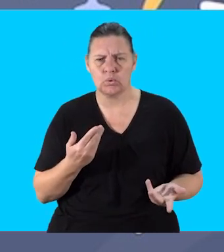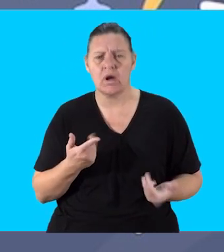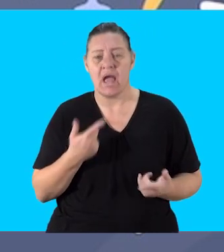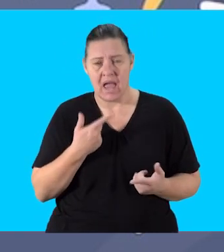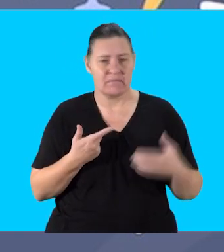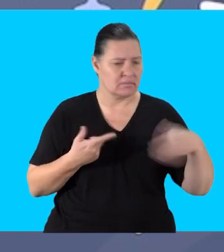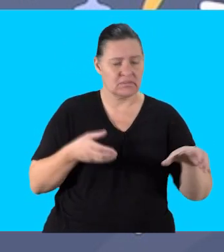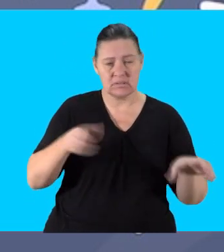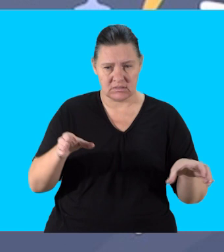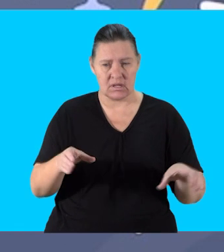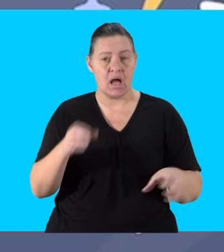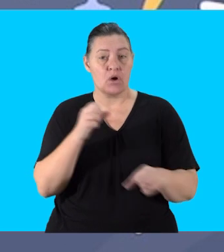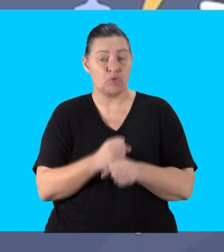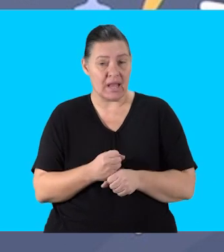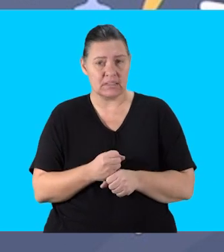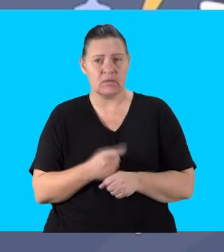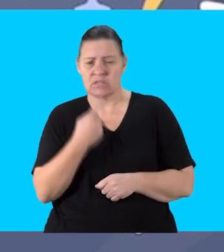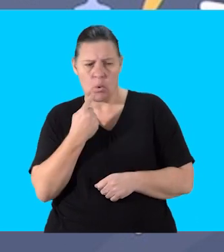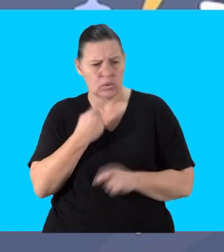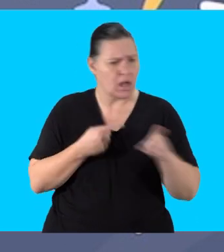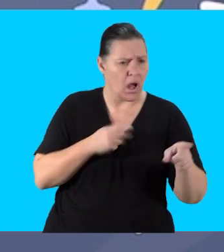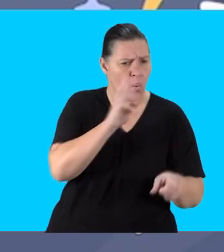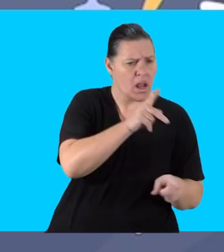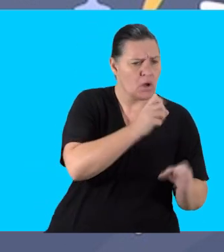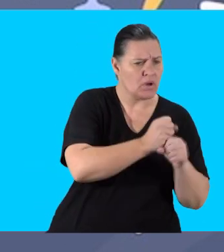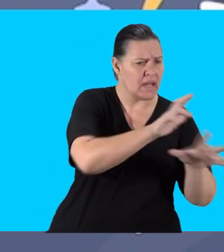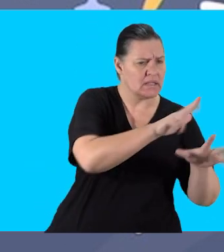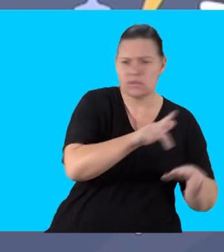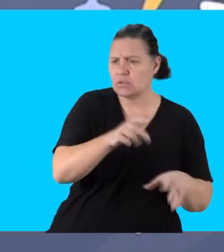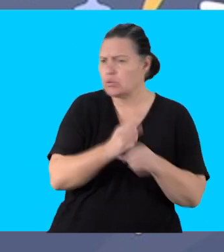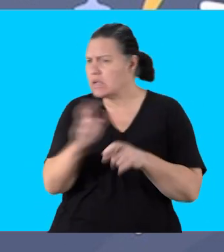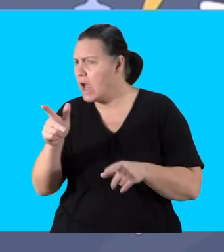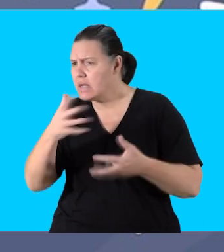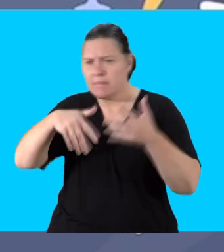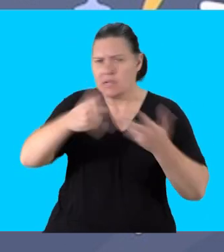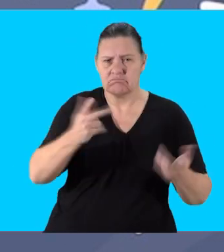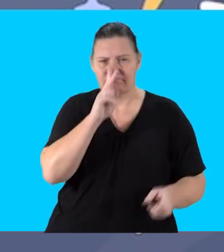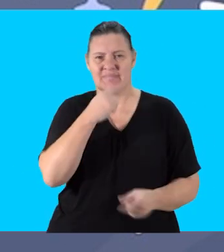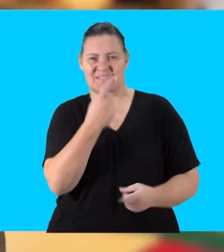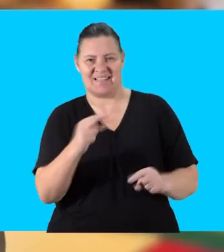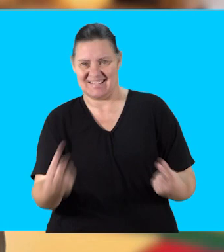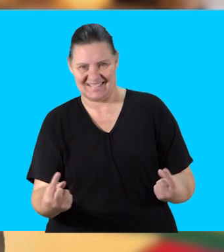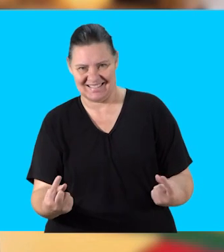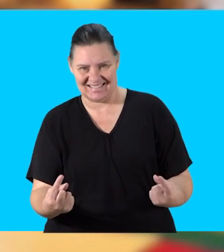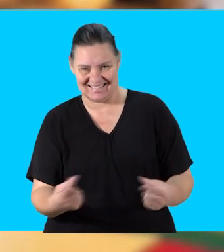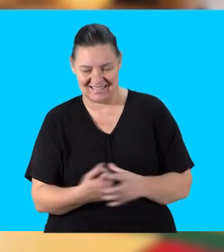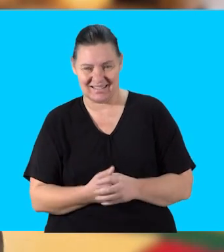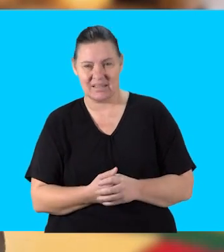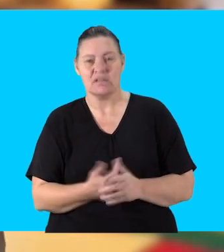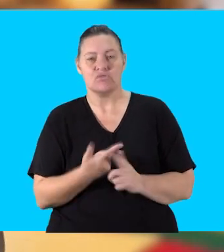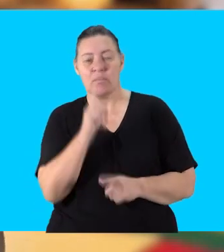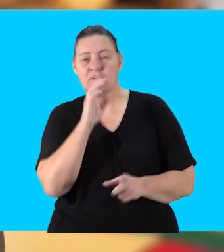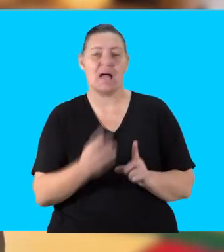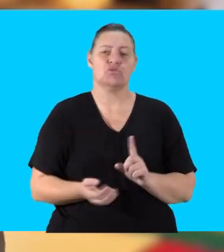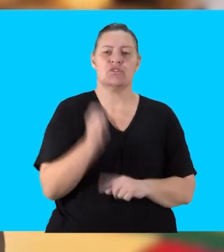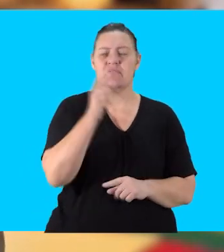not sorted according to their grades and classes, you wouldn't be able to tell which ones are grade 8s and which ones are grade 9s. So now let's look at